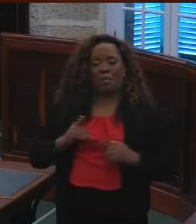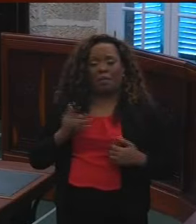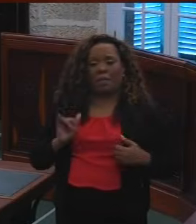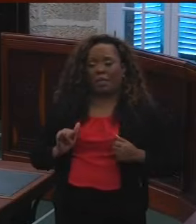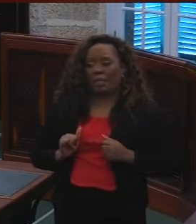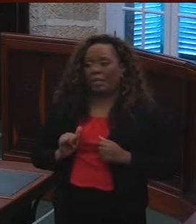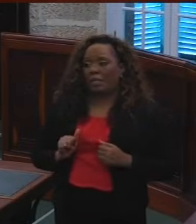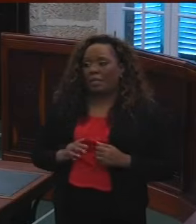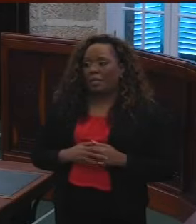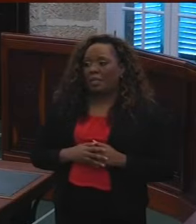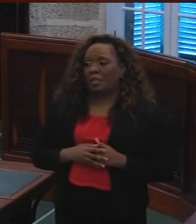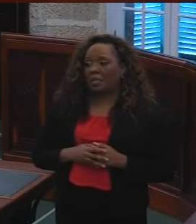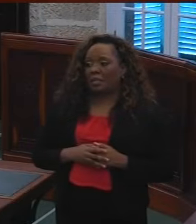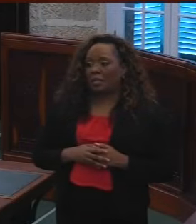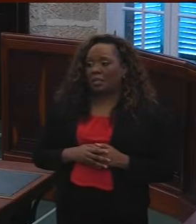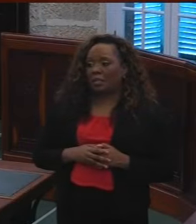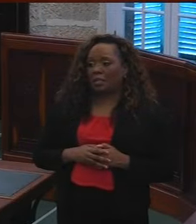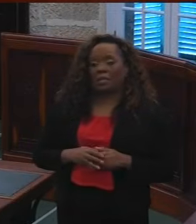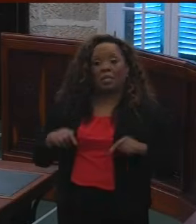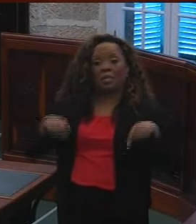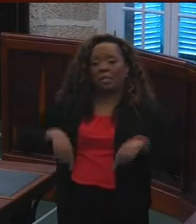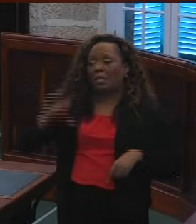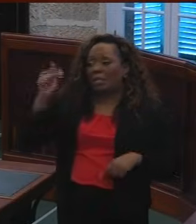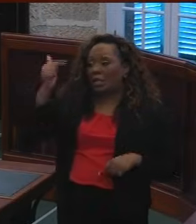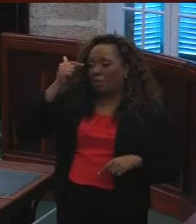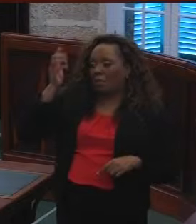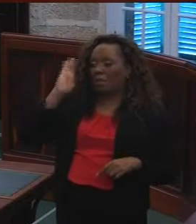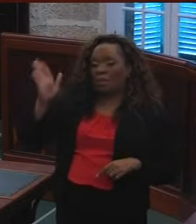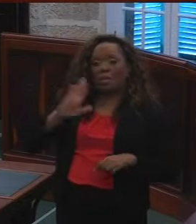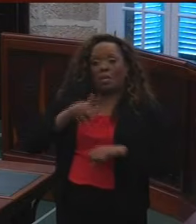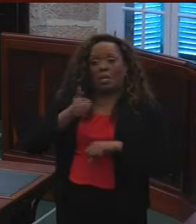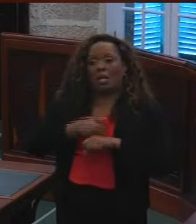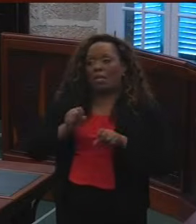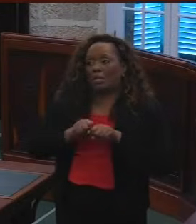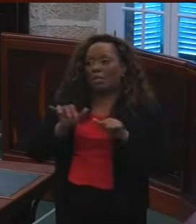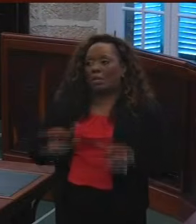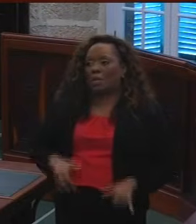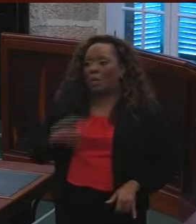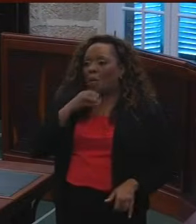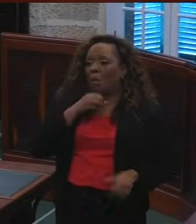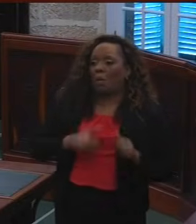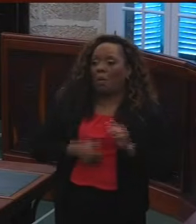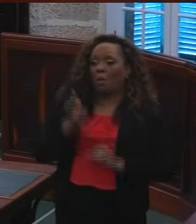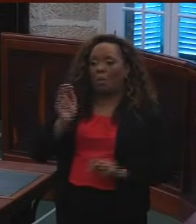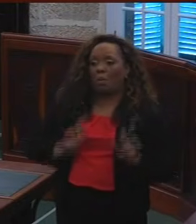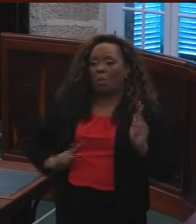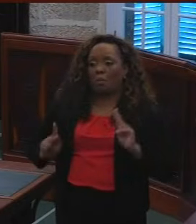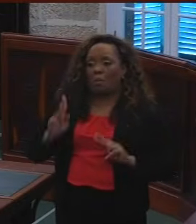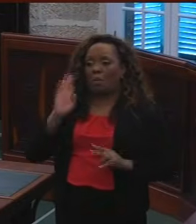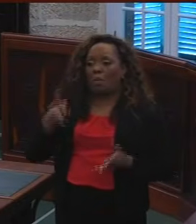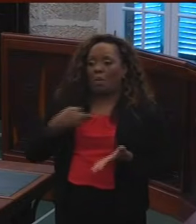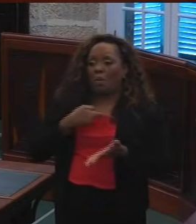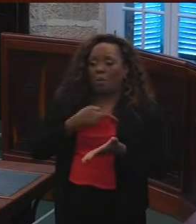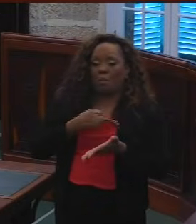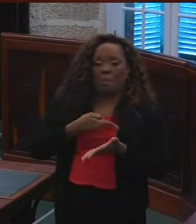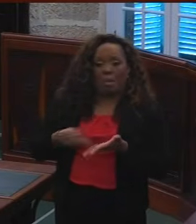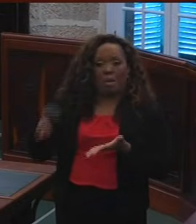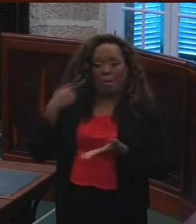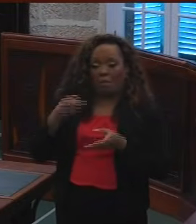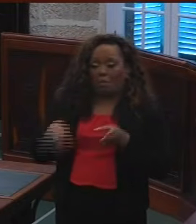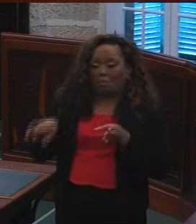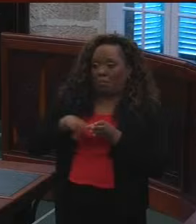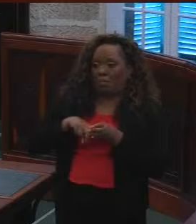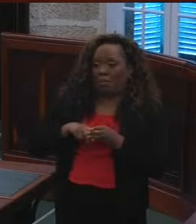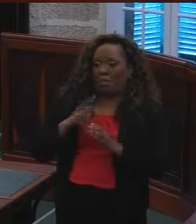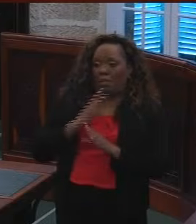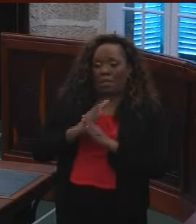is going to put in place a system where older persons have to pay to use a bus. But let me make